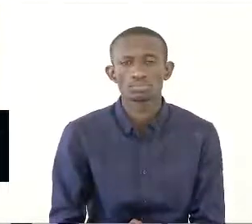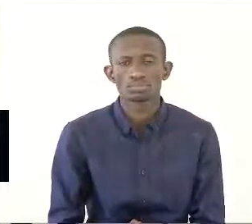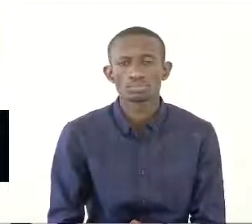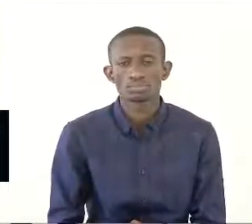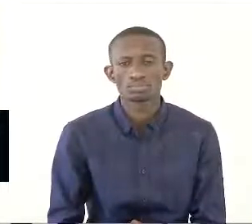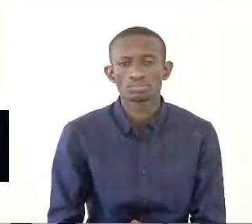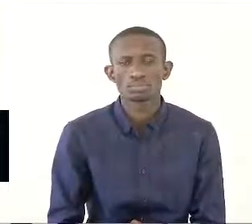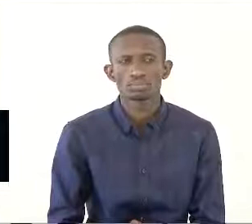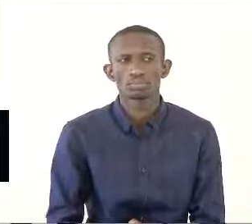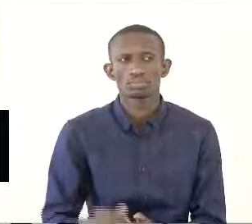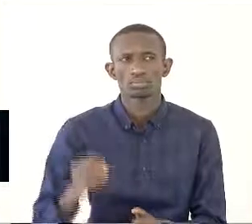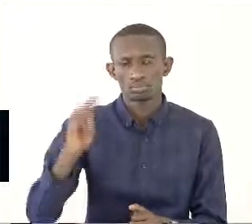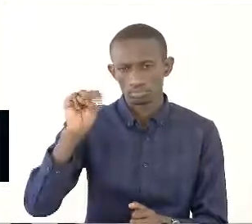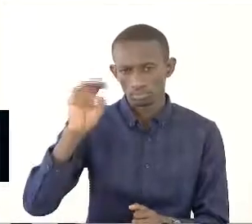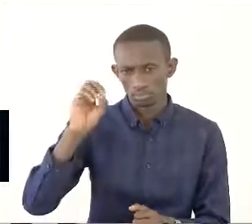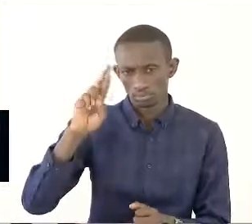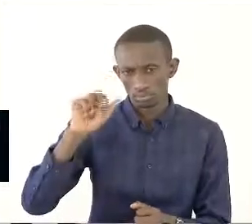mirror